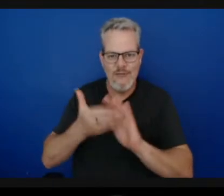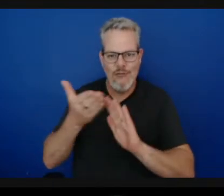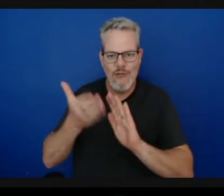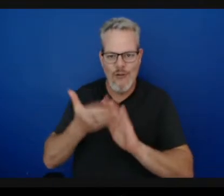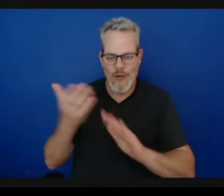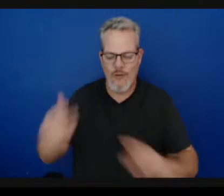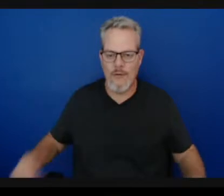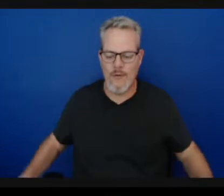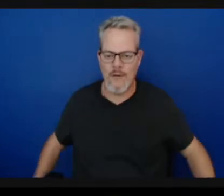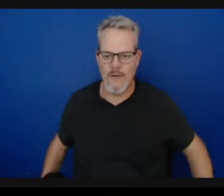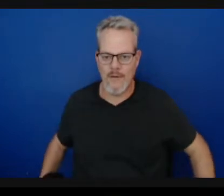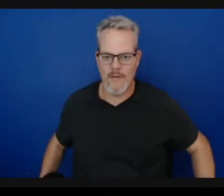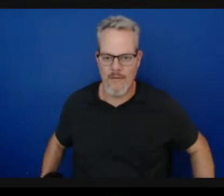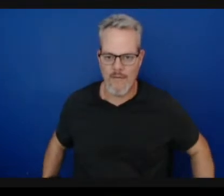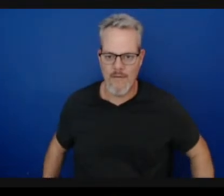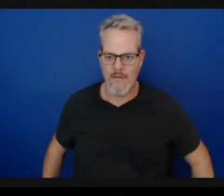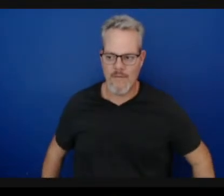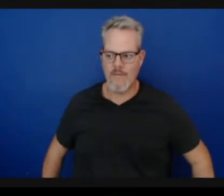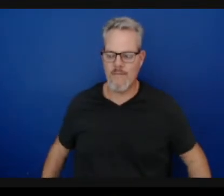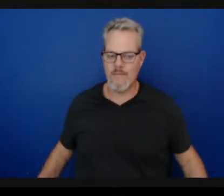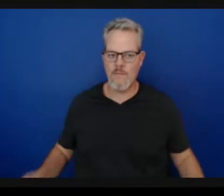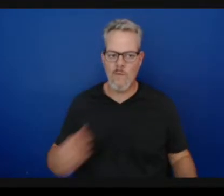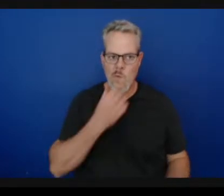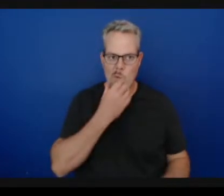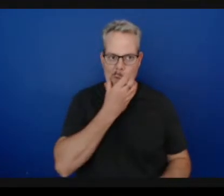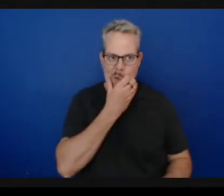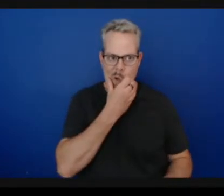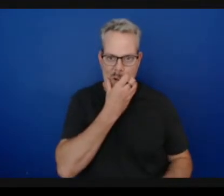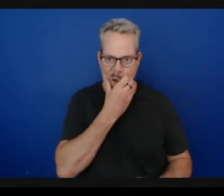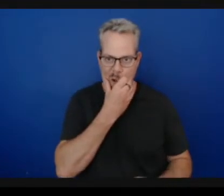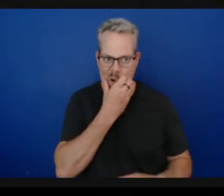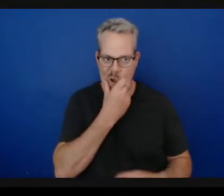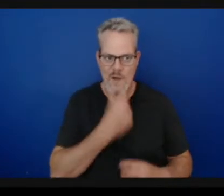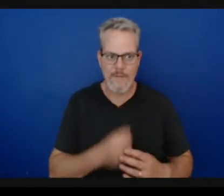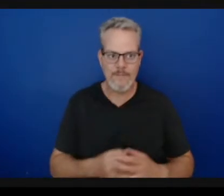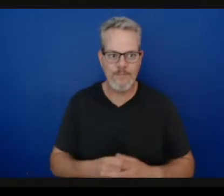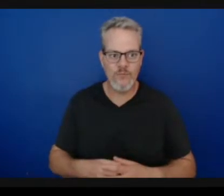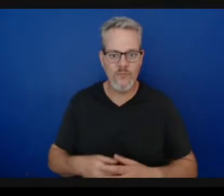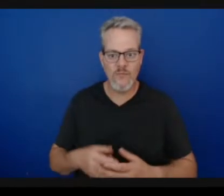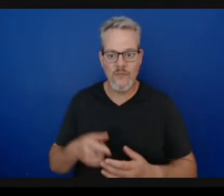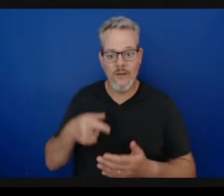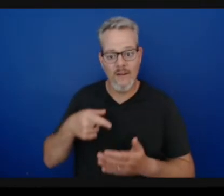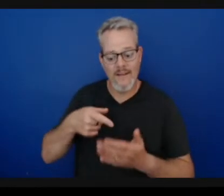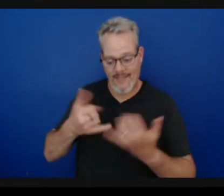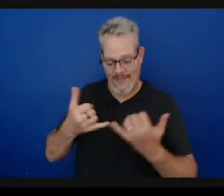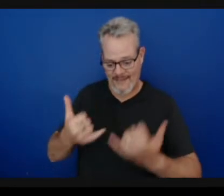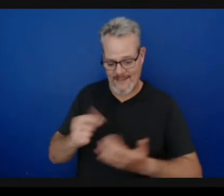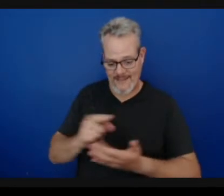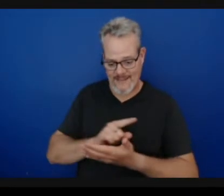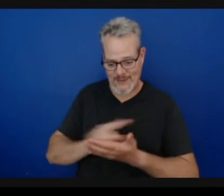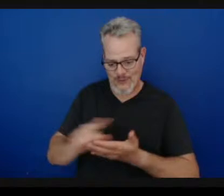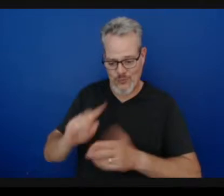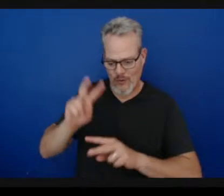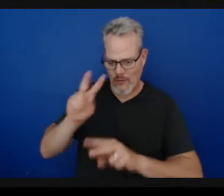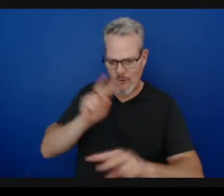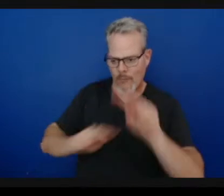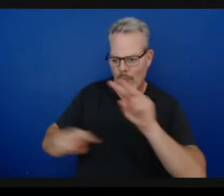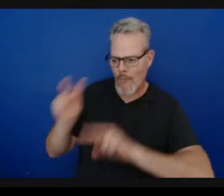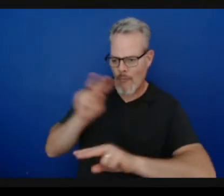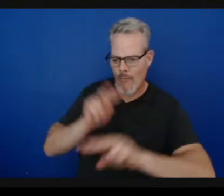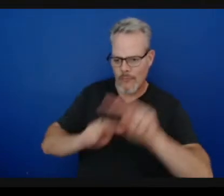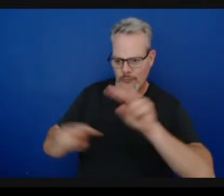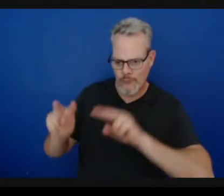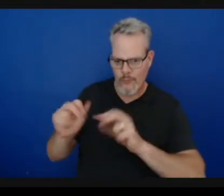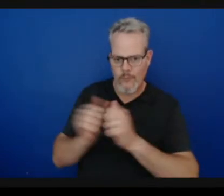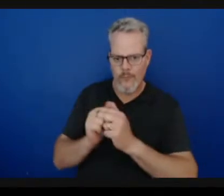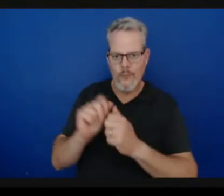Okay, so that's the monitoring signals there for Kilauea this week. That's really the most interesting thing besides what's going on, which is